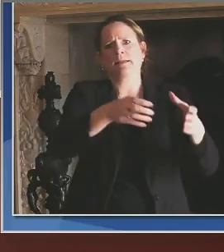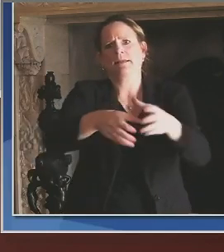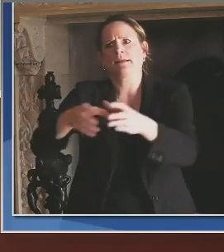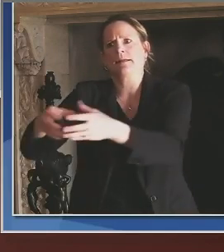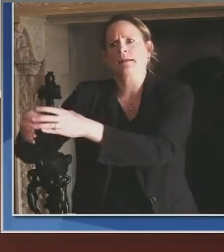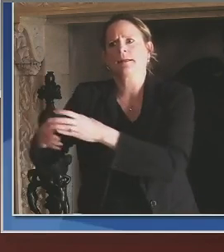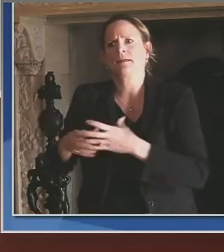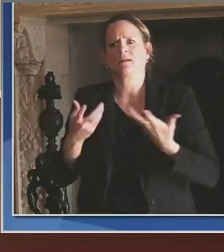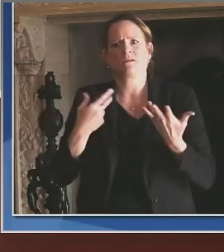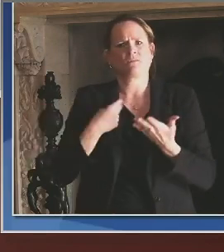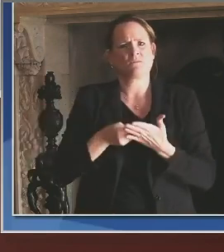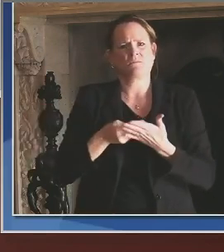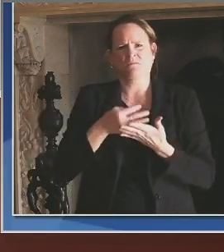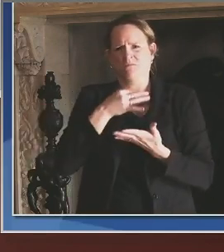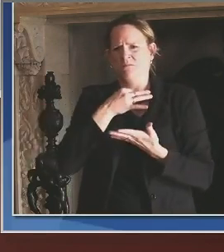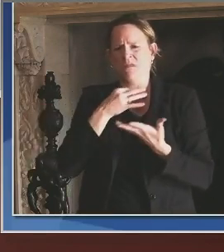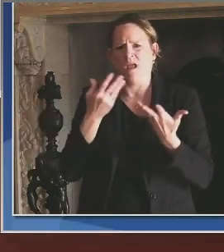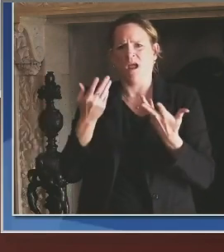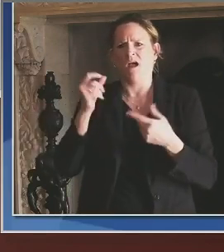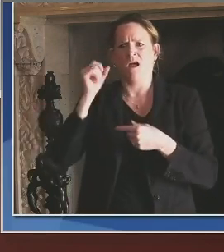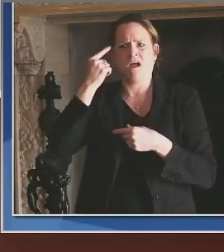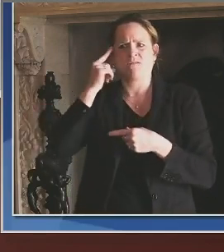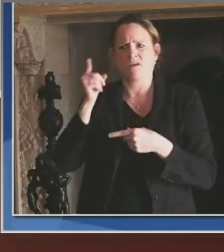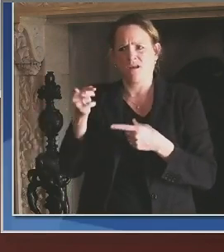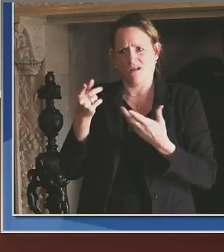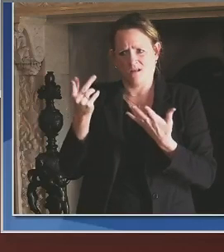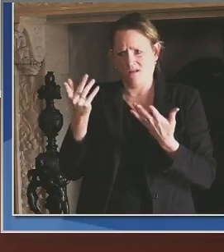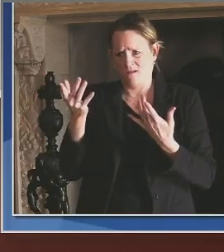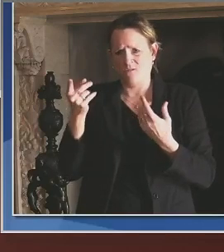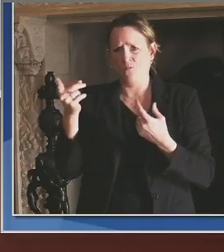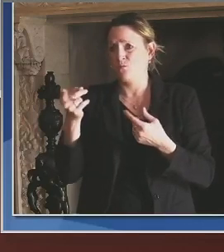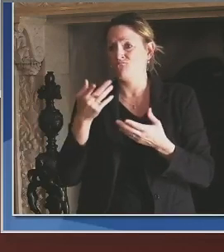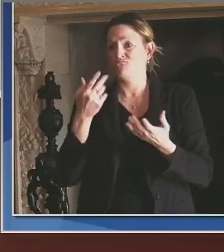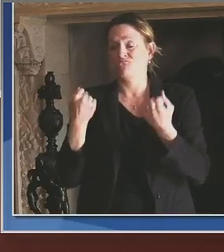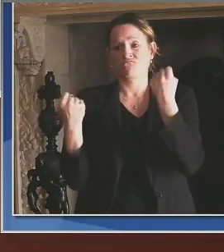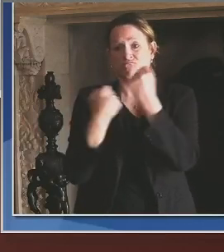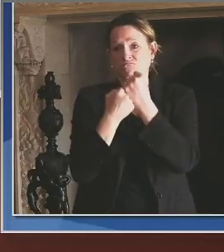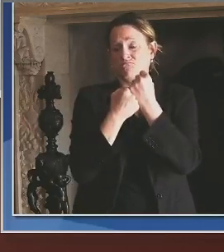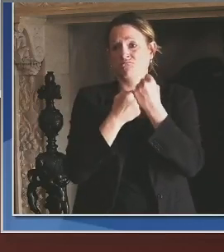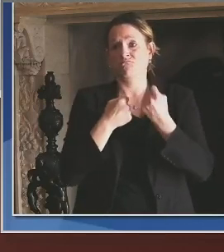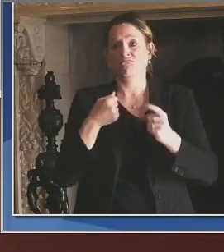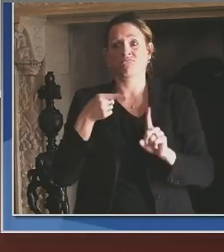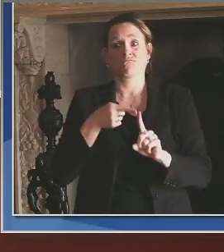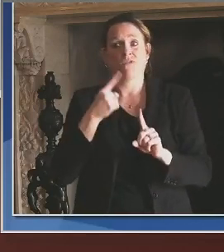far as either a temporary or not so temporary increase